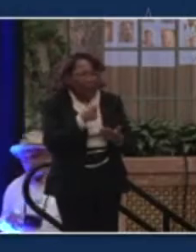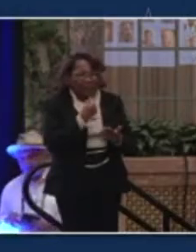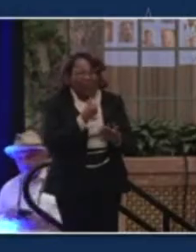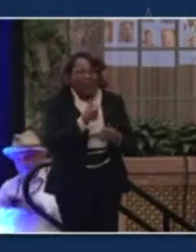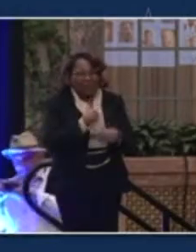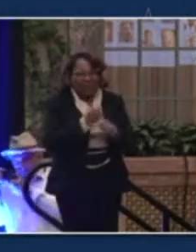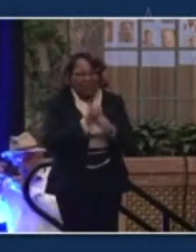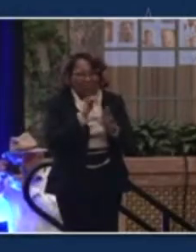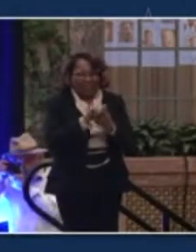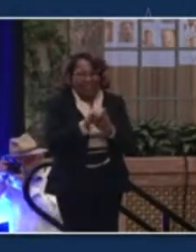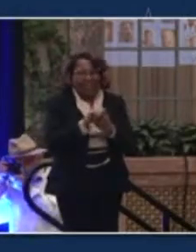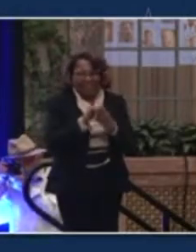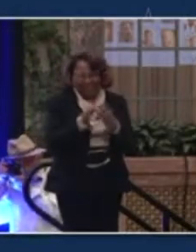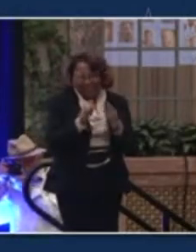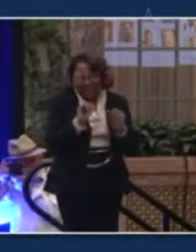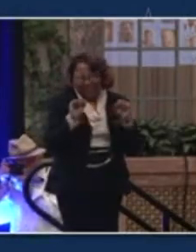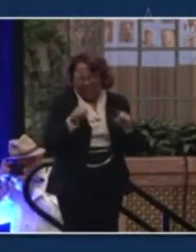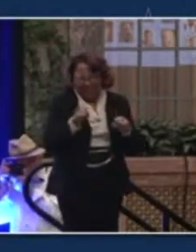support for that.